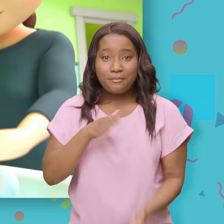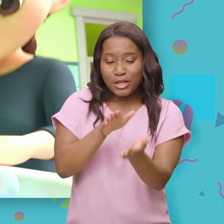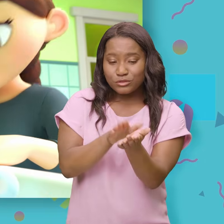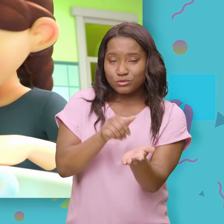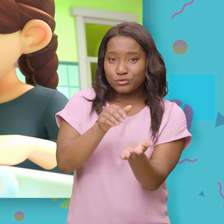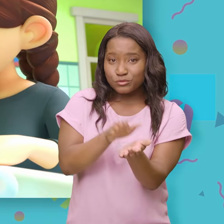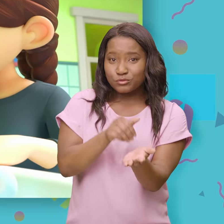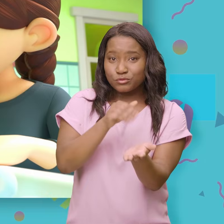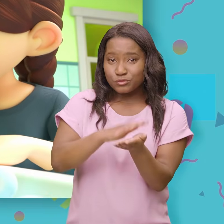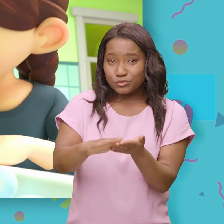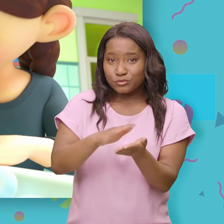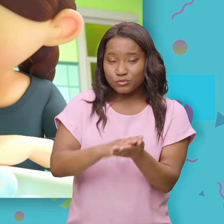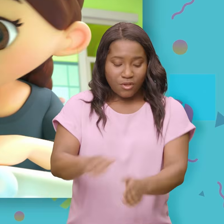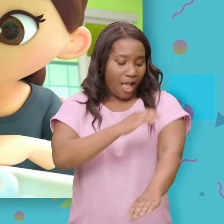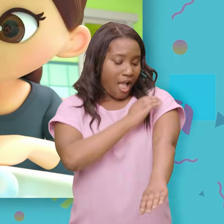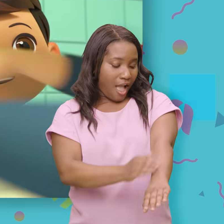I